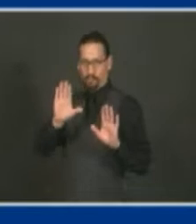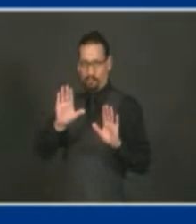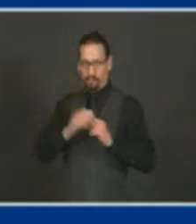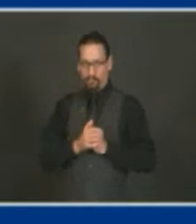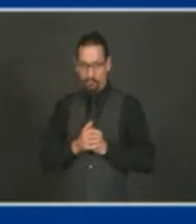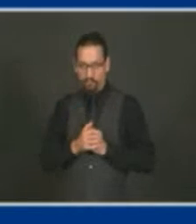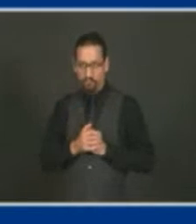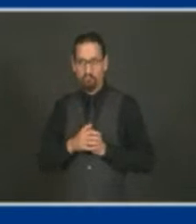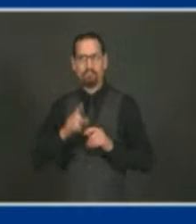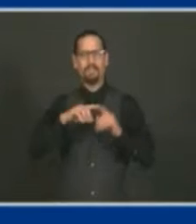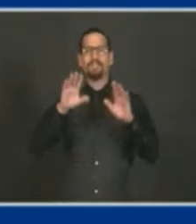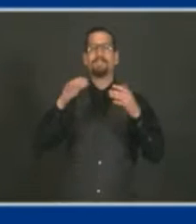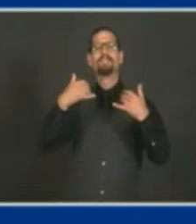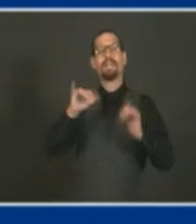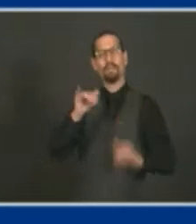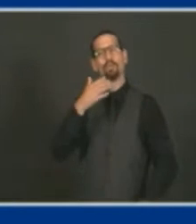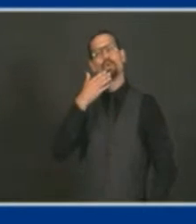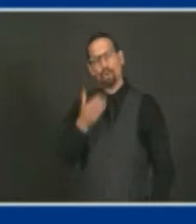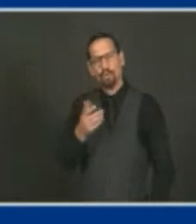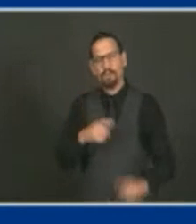to be even lower than where we are,